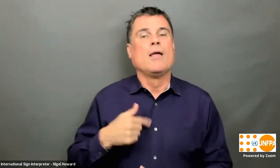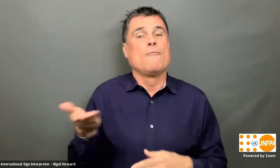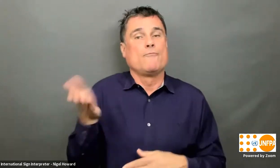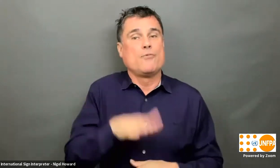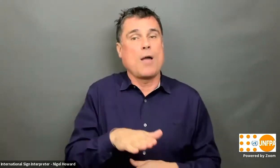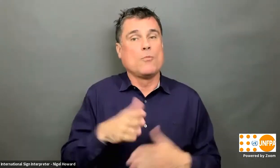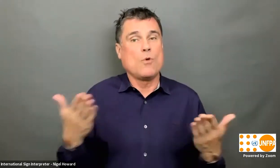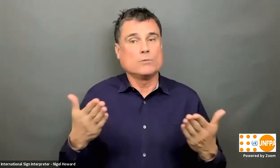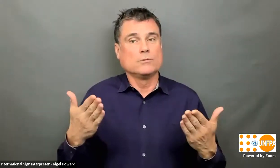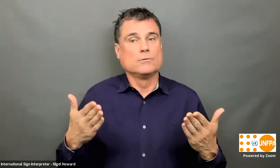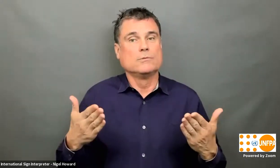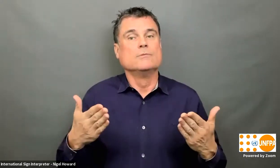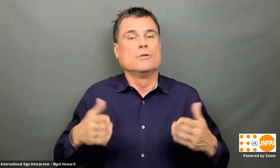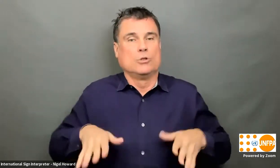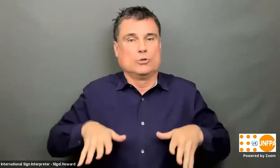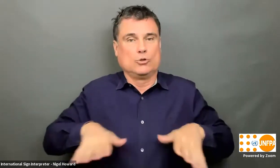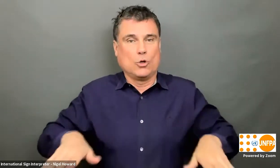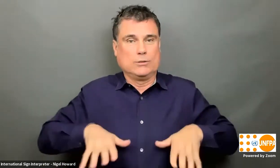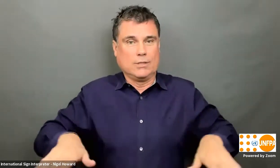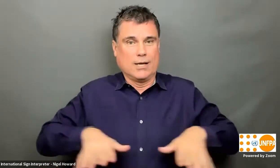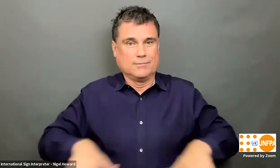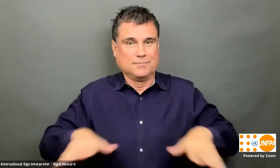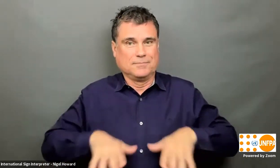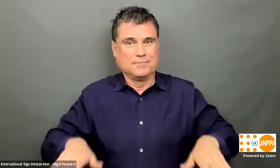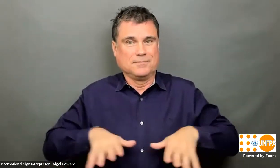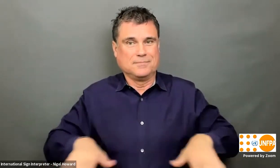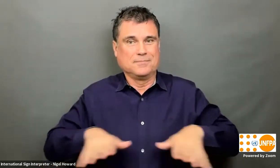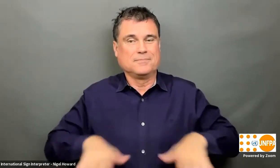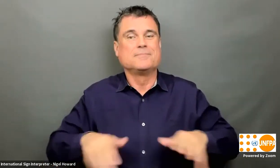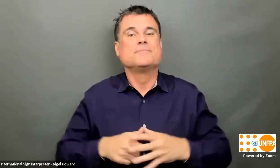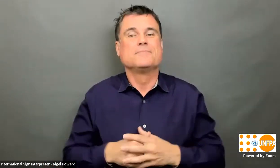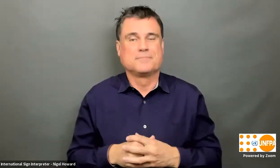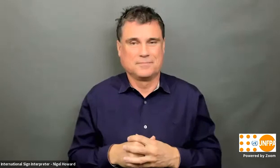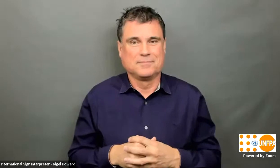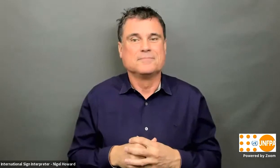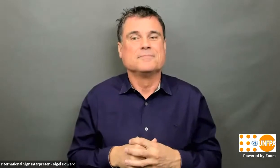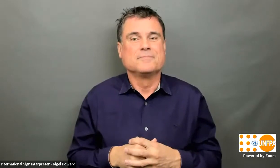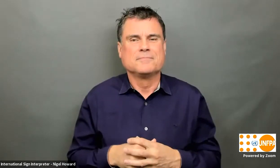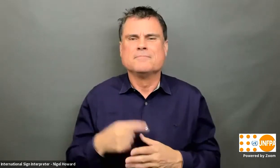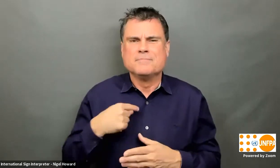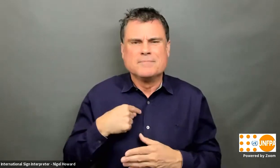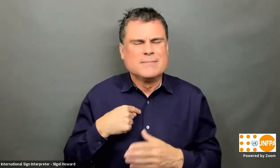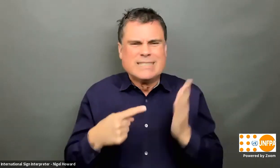Russian, and I think that there is a still technical problem. Sorry.